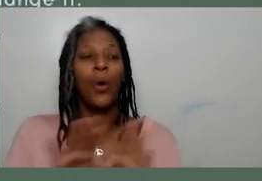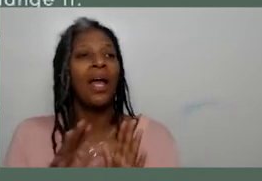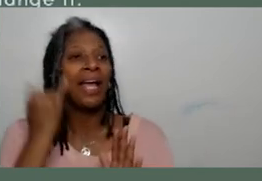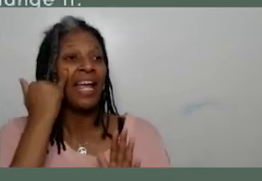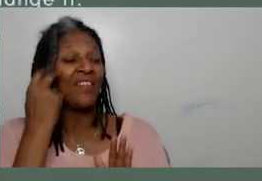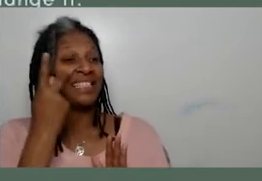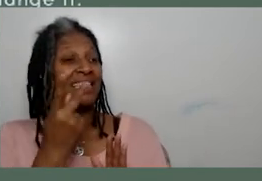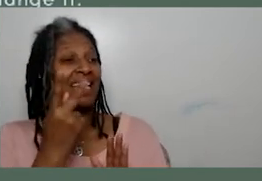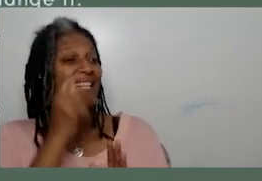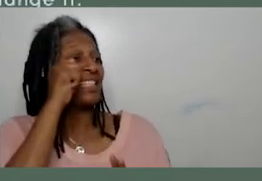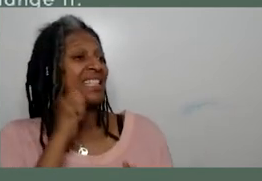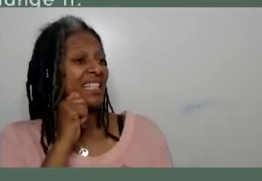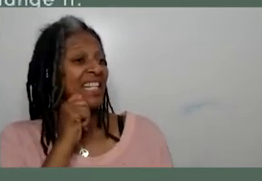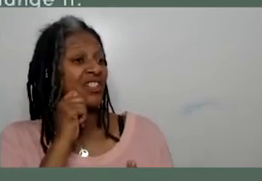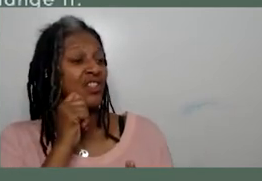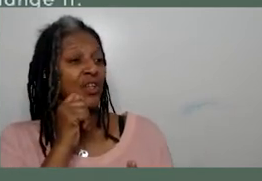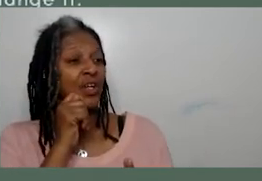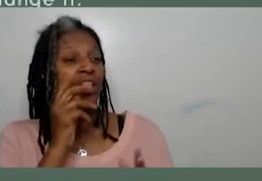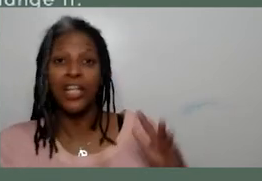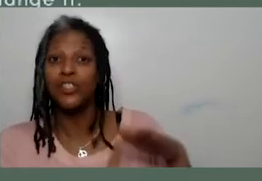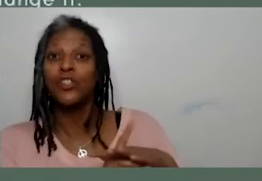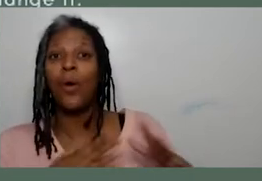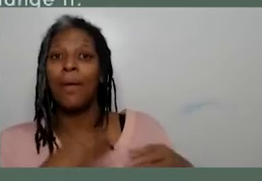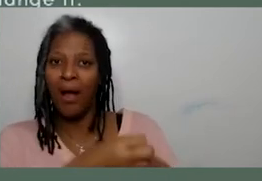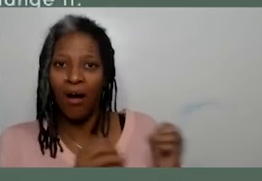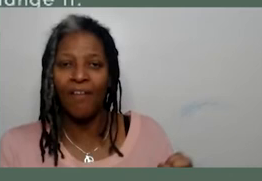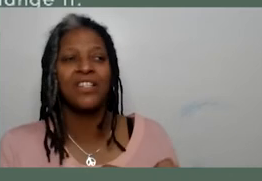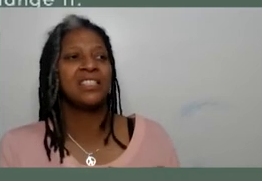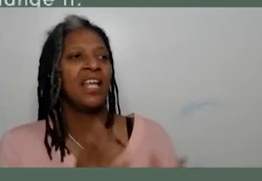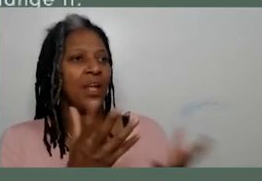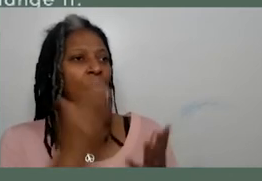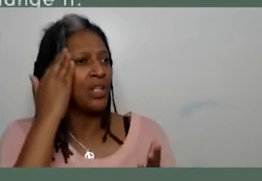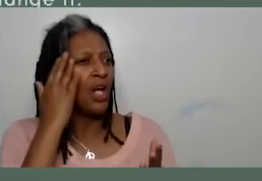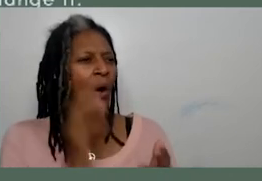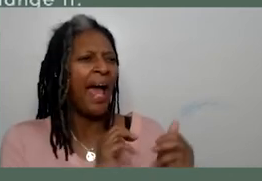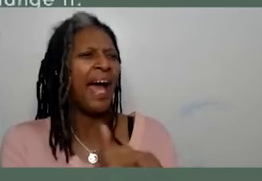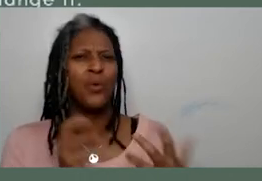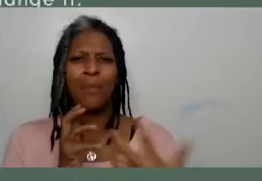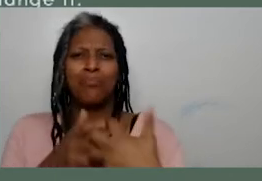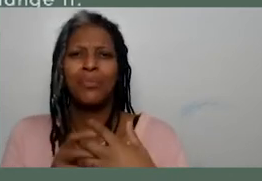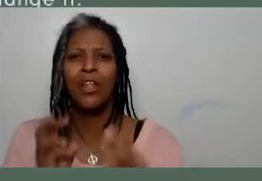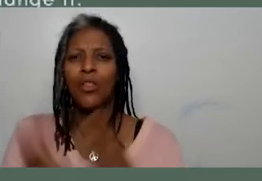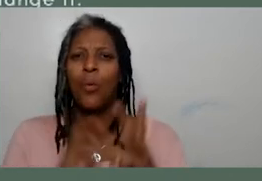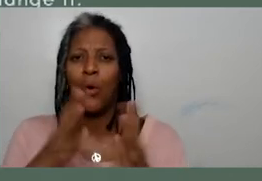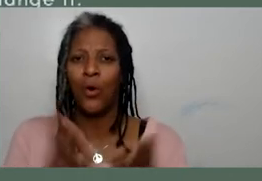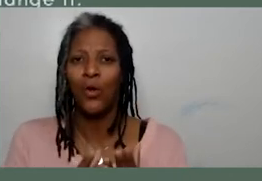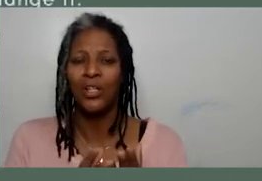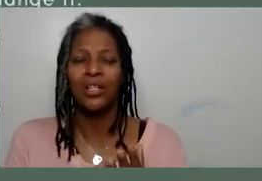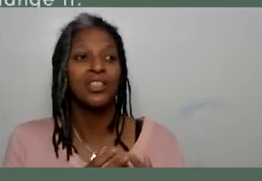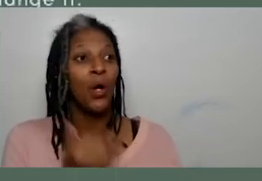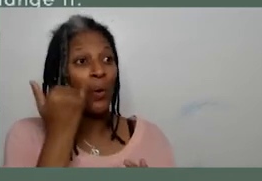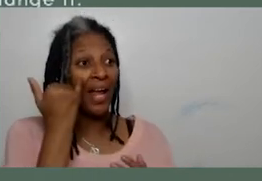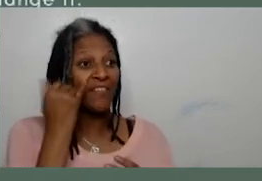sexual violence, you know, how do I fit into this world? If TikTok and Snapchat is my mode of communication with